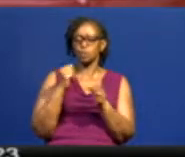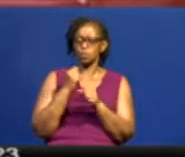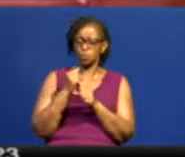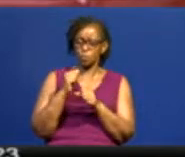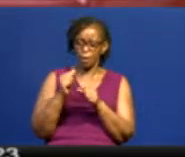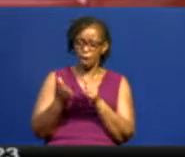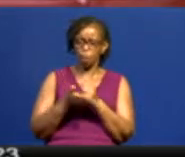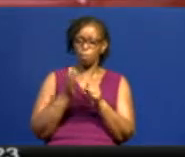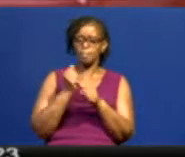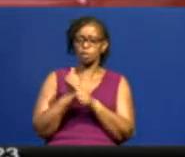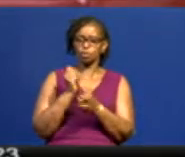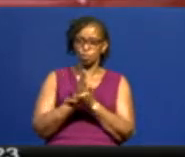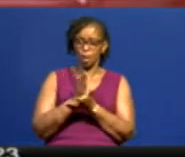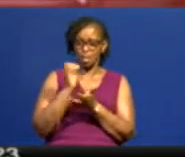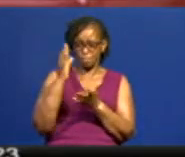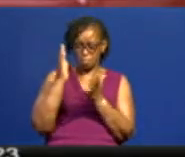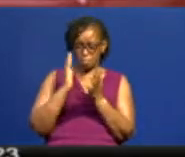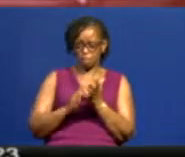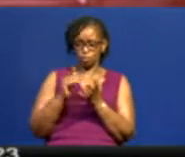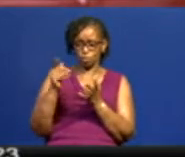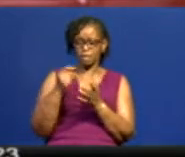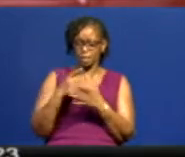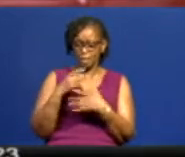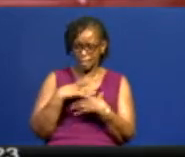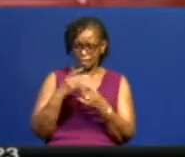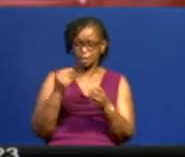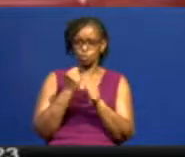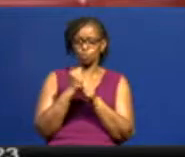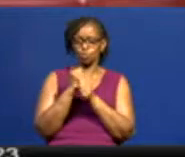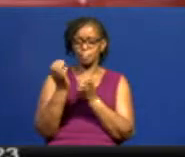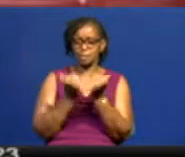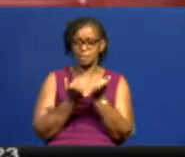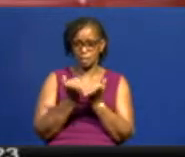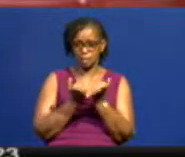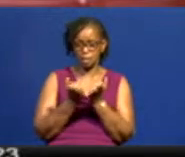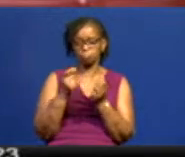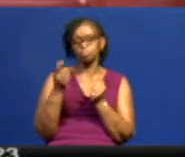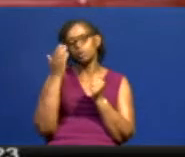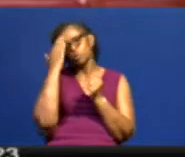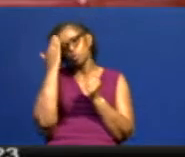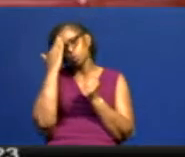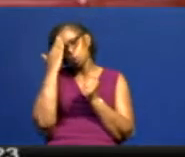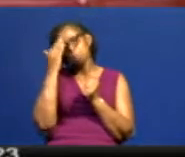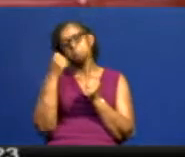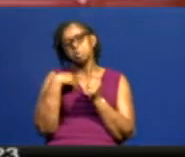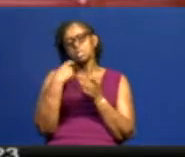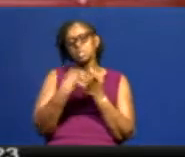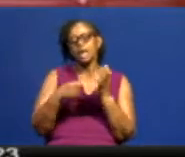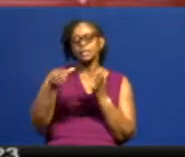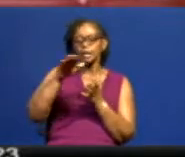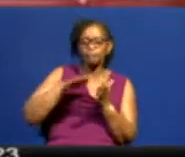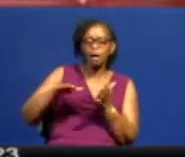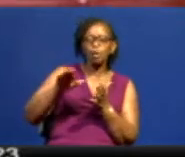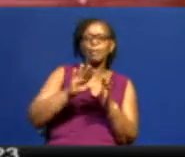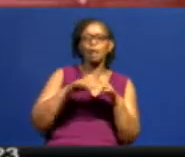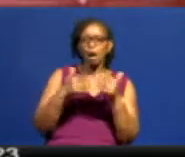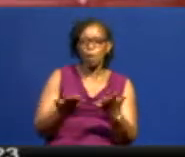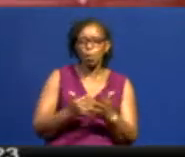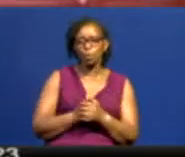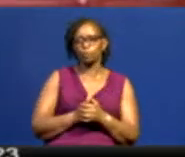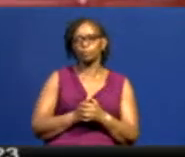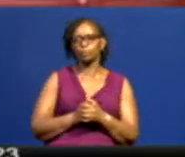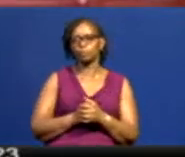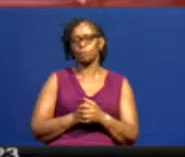that anyone who is interested in doing business in Kenya knows exactly what kind of tax environment they are going to find